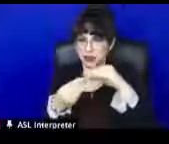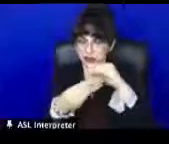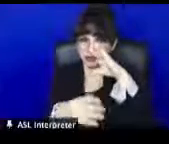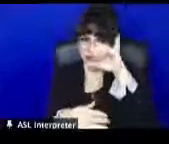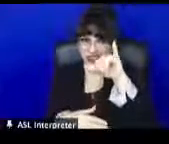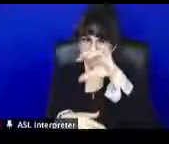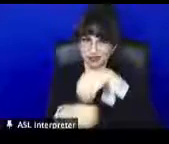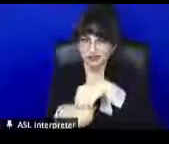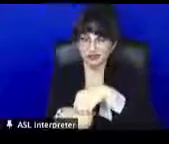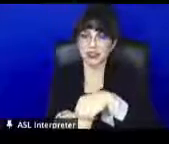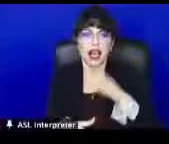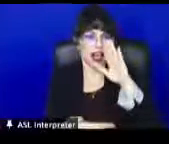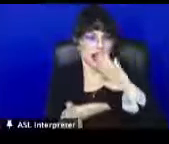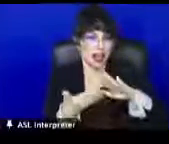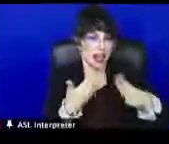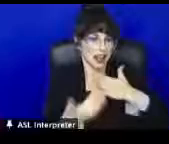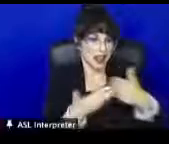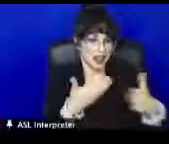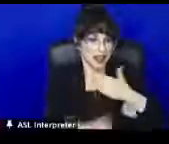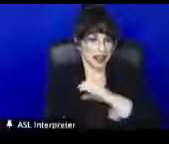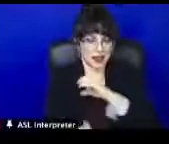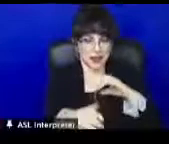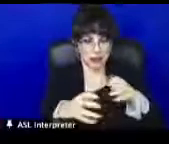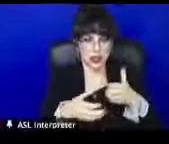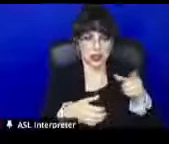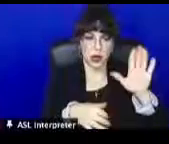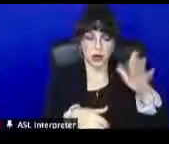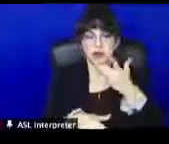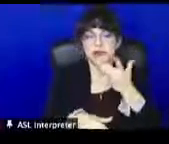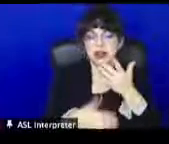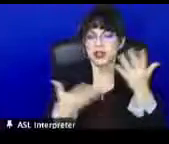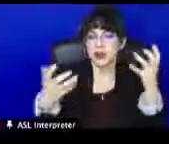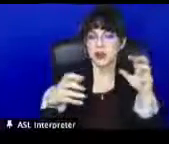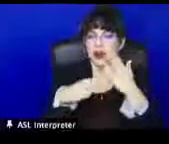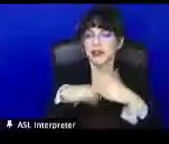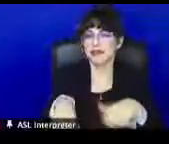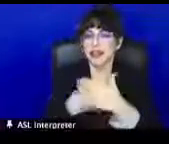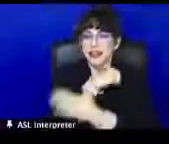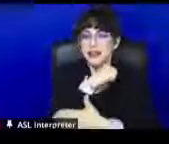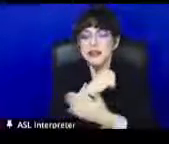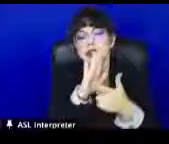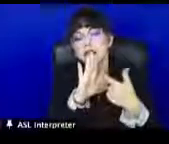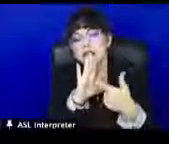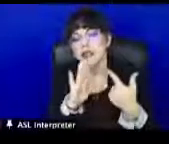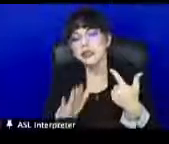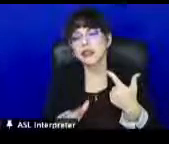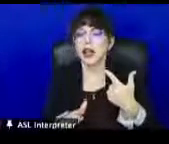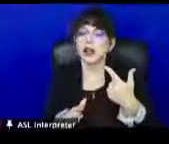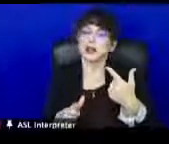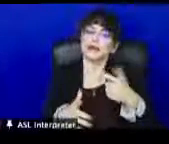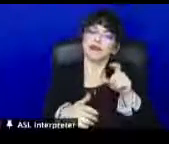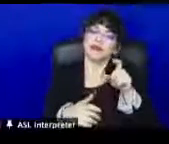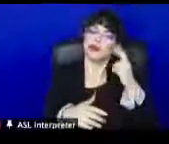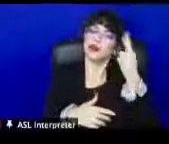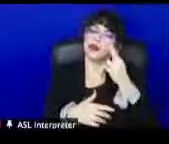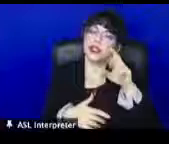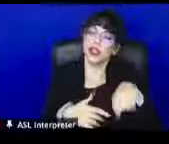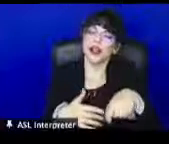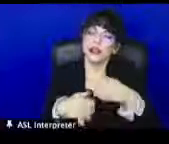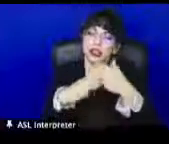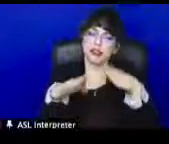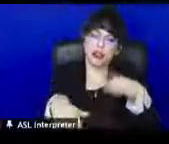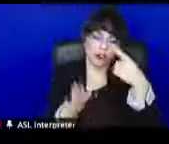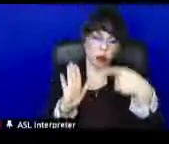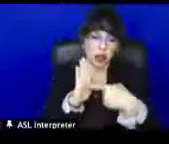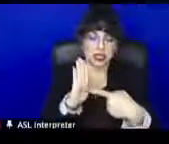Commission's preference is not to divide counties, in some cases there are reasons to do so. For example, the